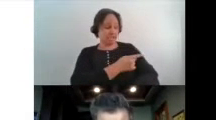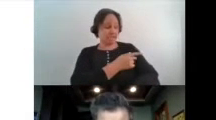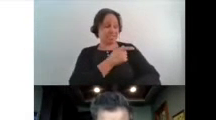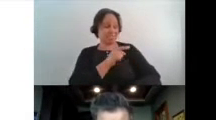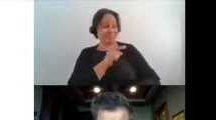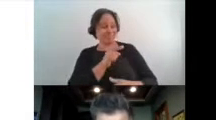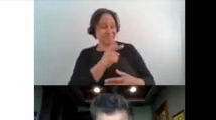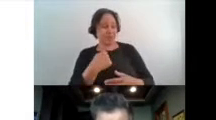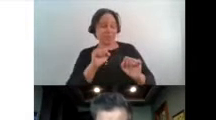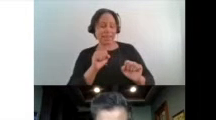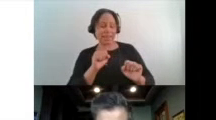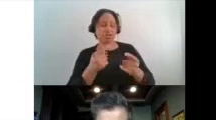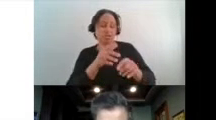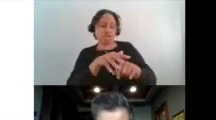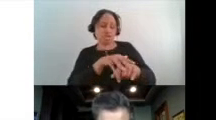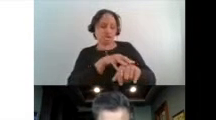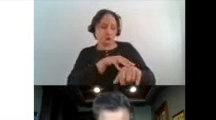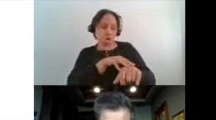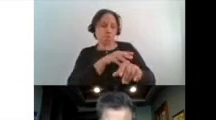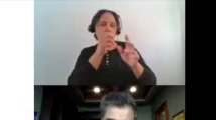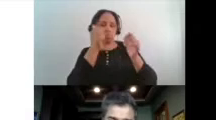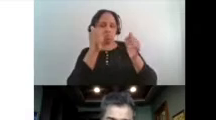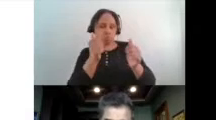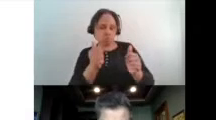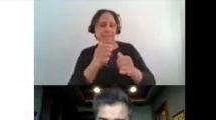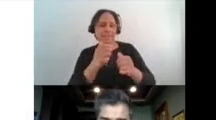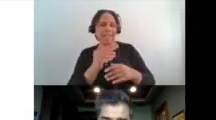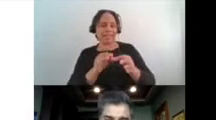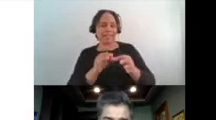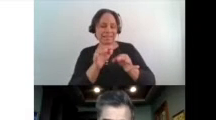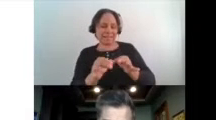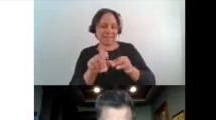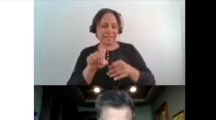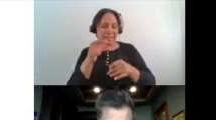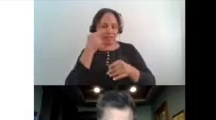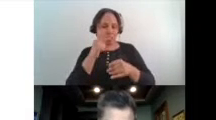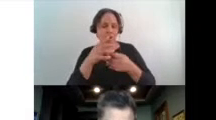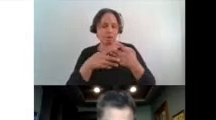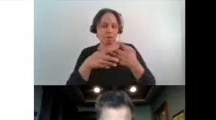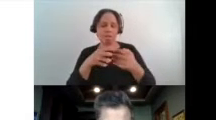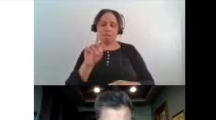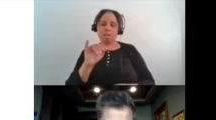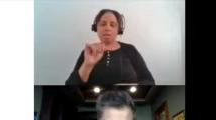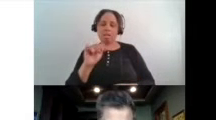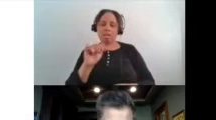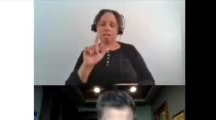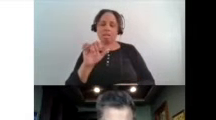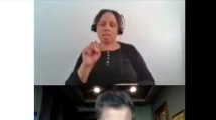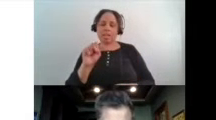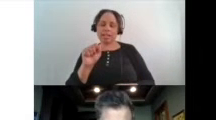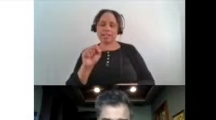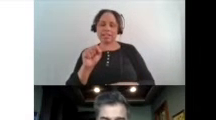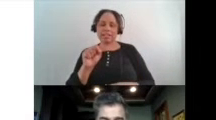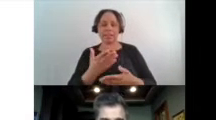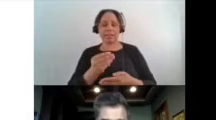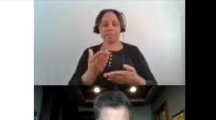that we can at least slow the rate of progression and delay the need for dialysis. And alternatively, if you have a genetic problem that's causing it, then there may be some disease-modifying strategy that